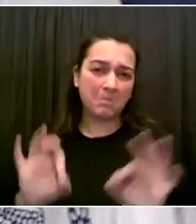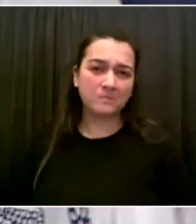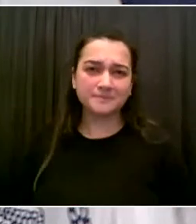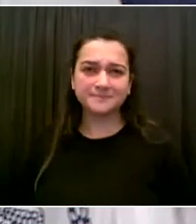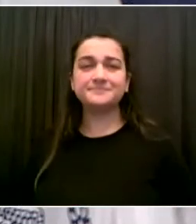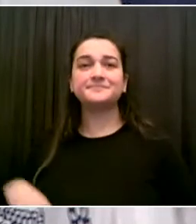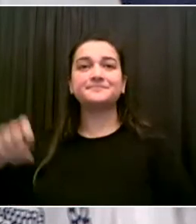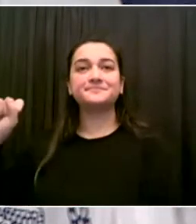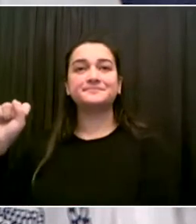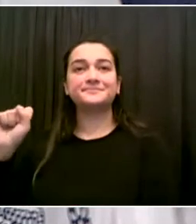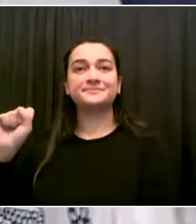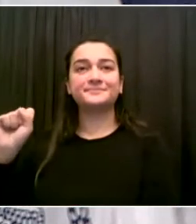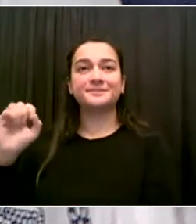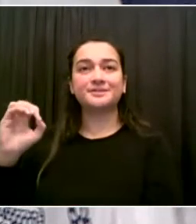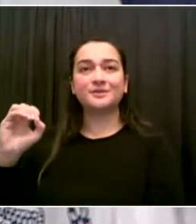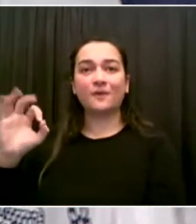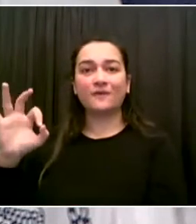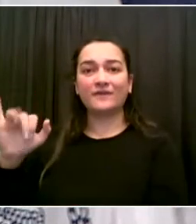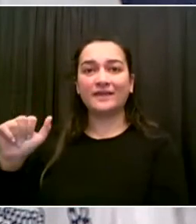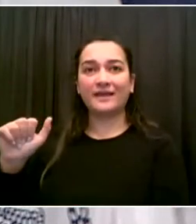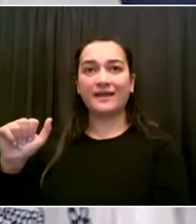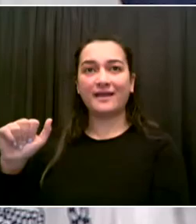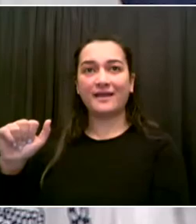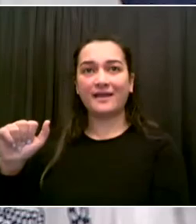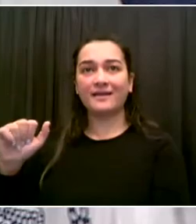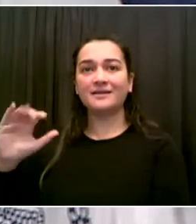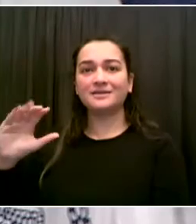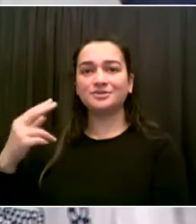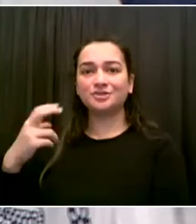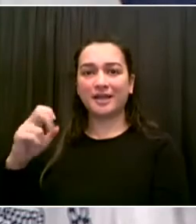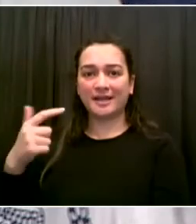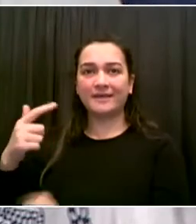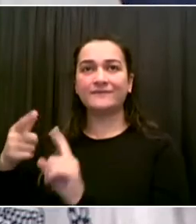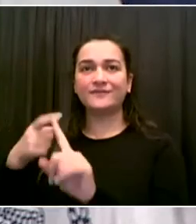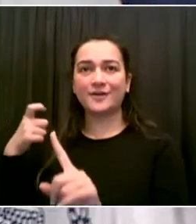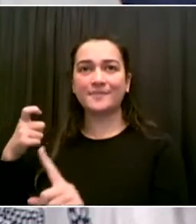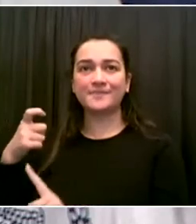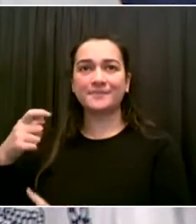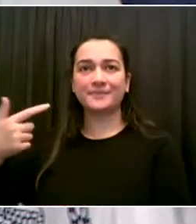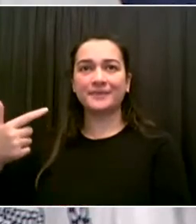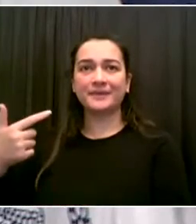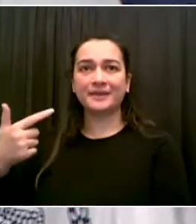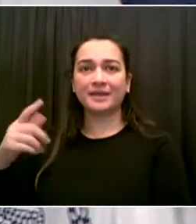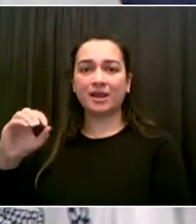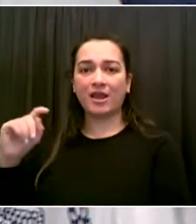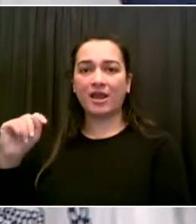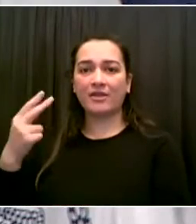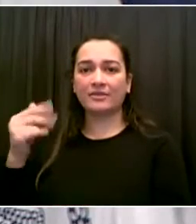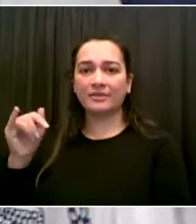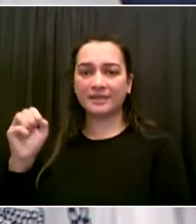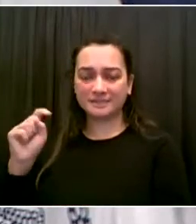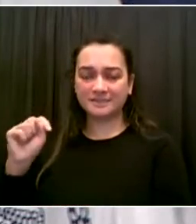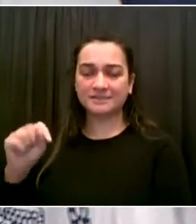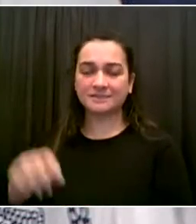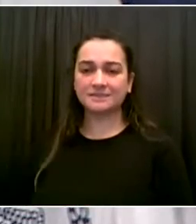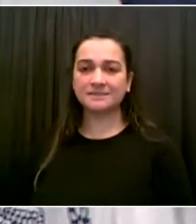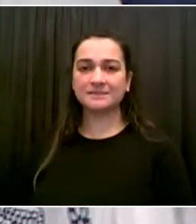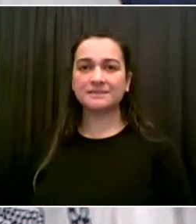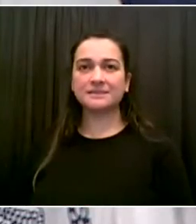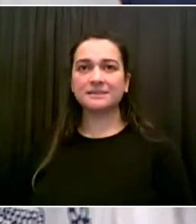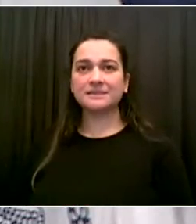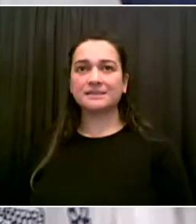Good morning, Mr. Mayor. I wanted to just see if you could tell us numbers of appointments that are going to be canceled and